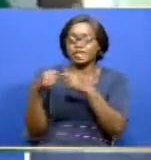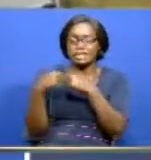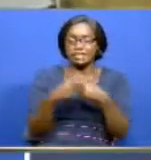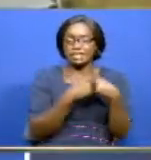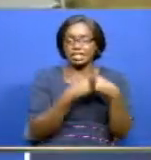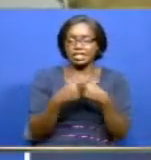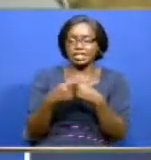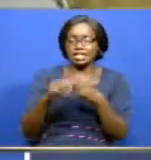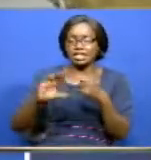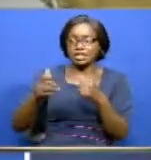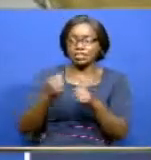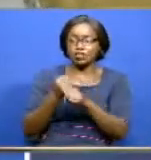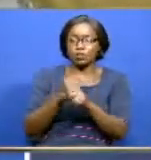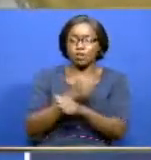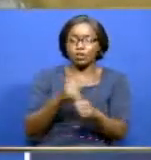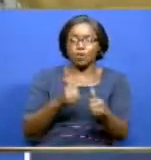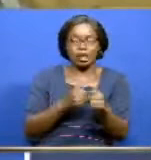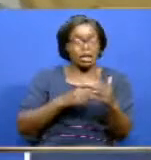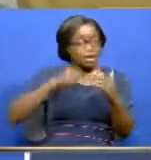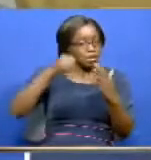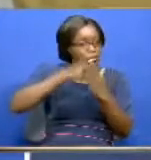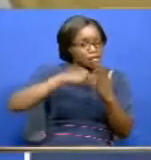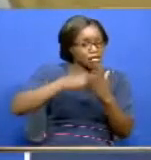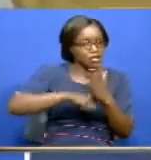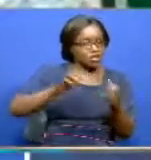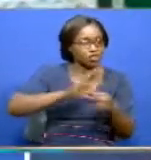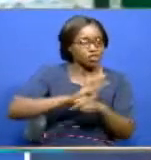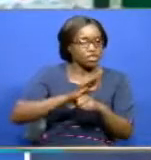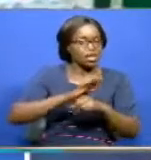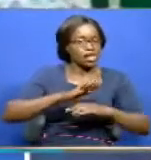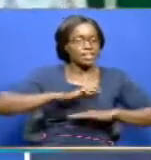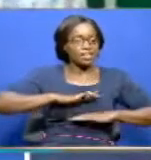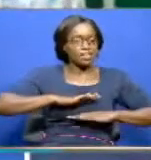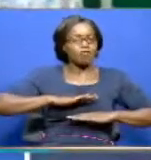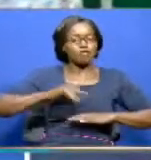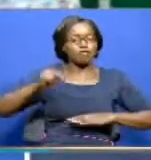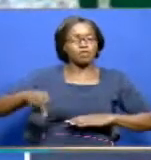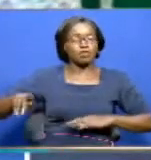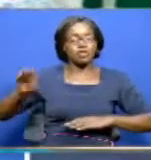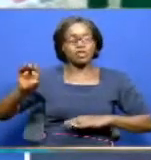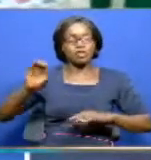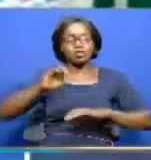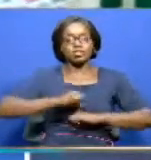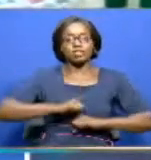workforce currently battling the pandemic have enough protective gears for their safety.